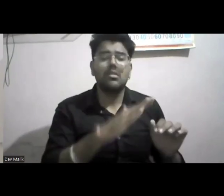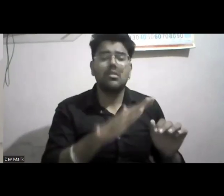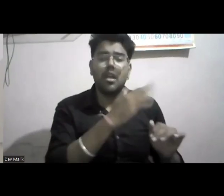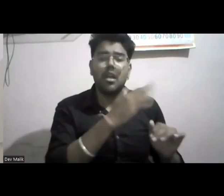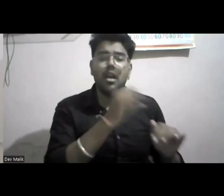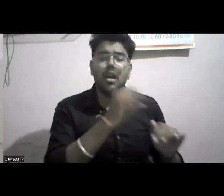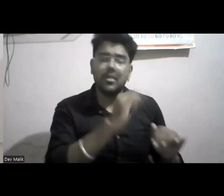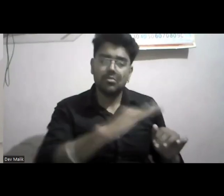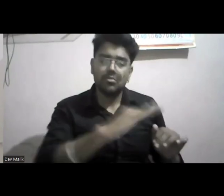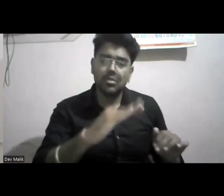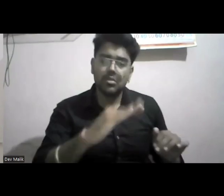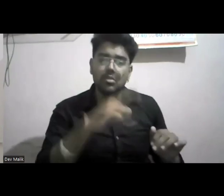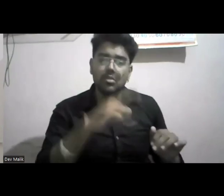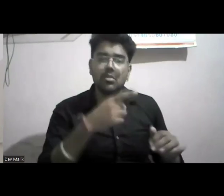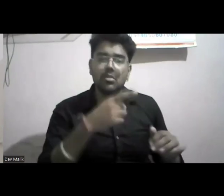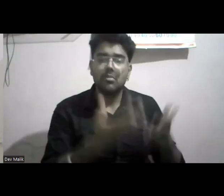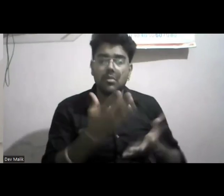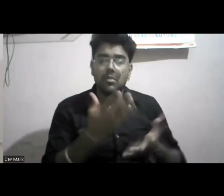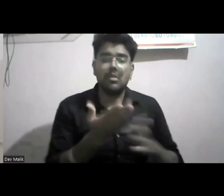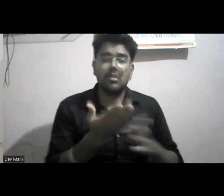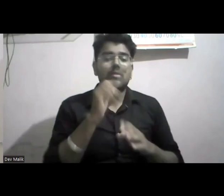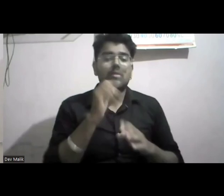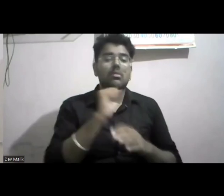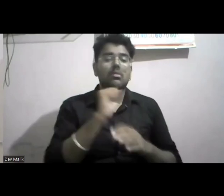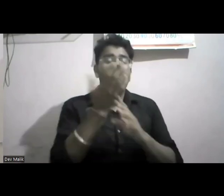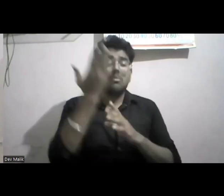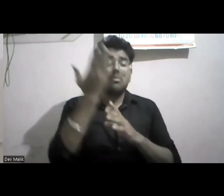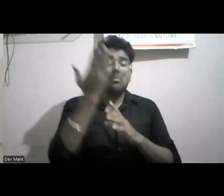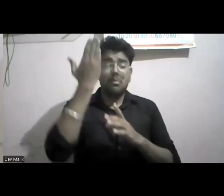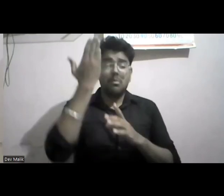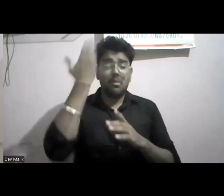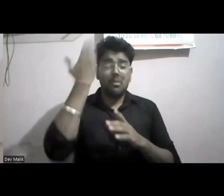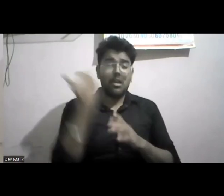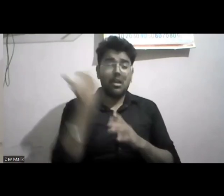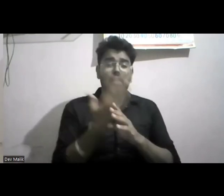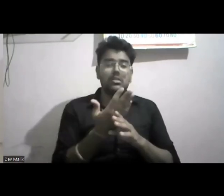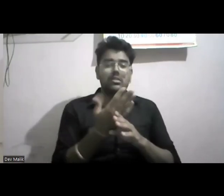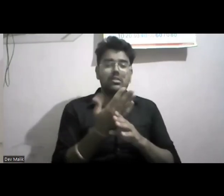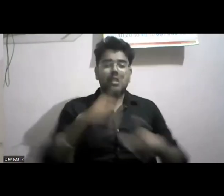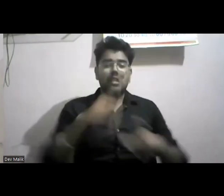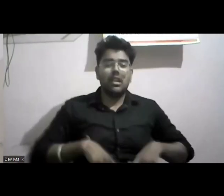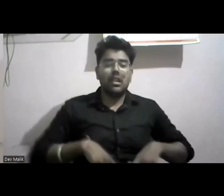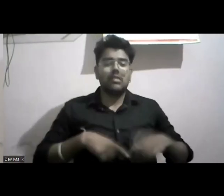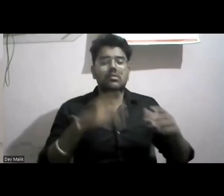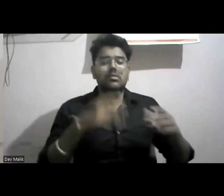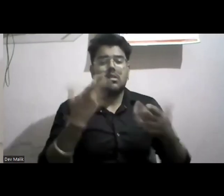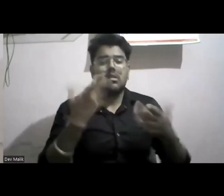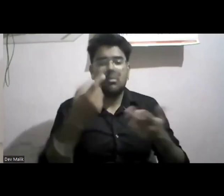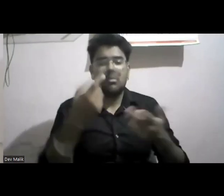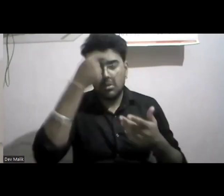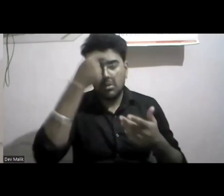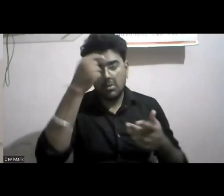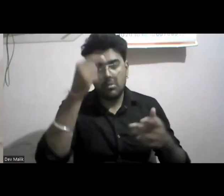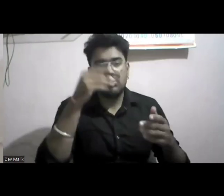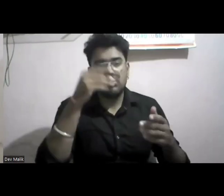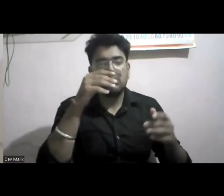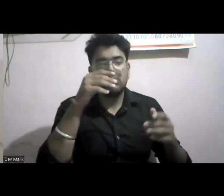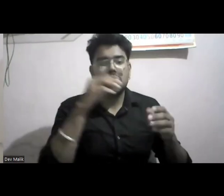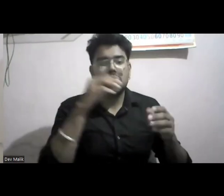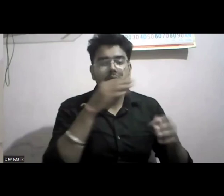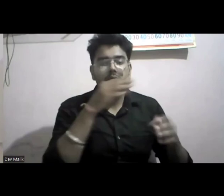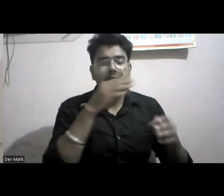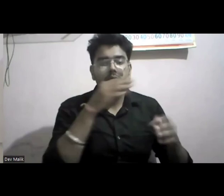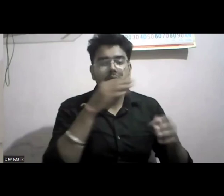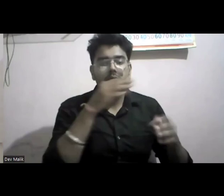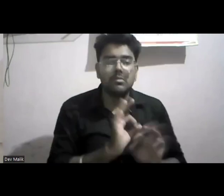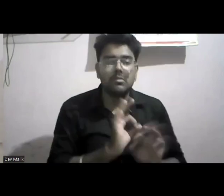have some past issues, some past traumas. Yeah. So one needs to break that cycle of trauma and not pass